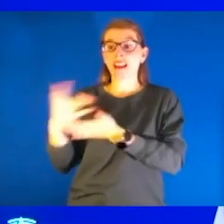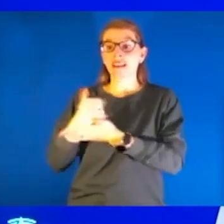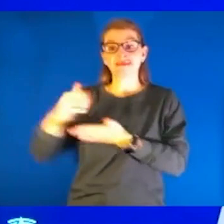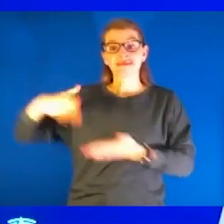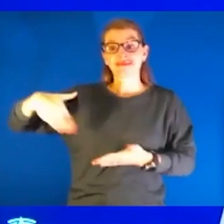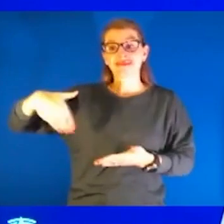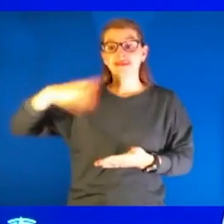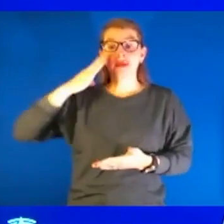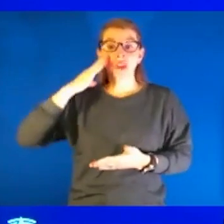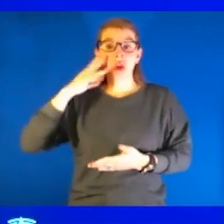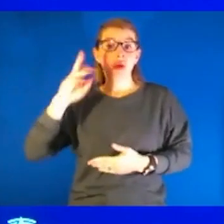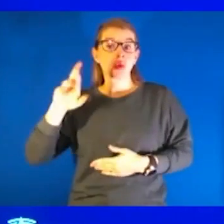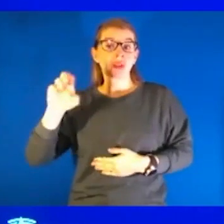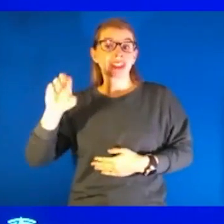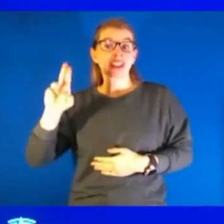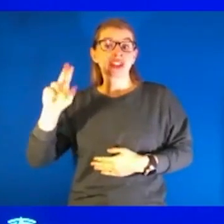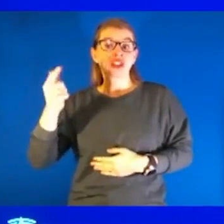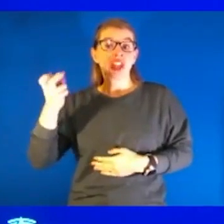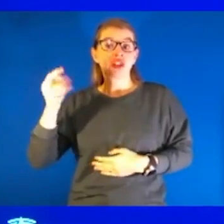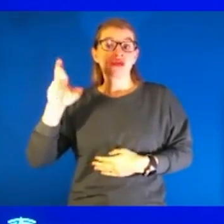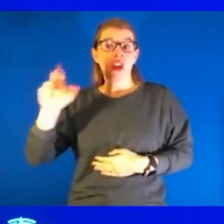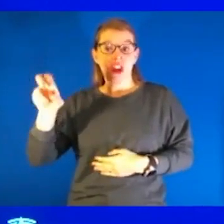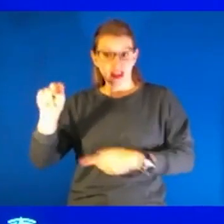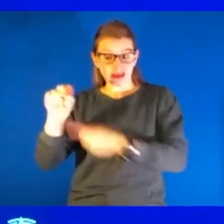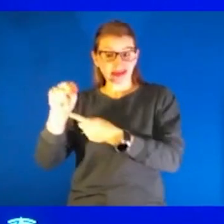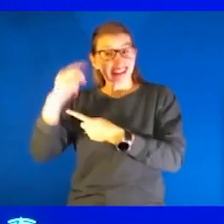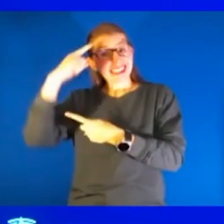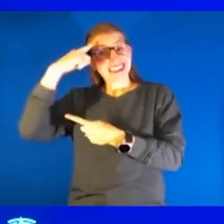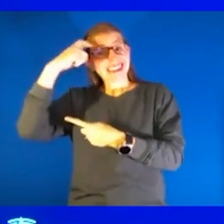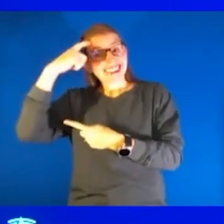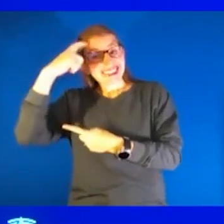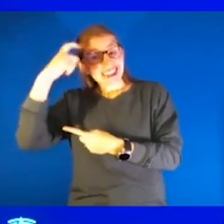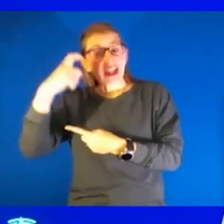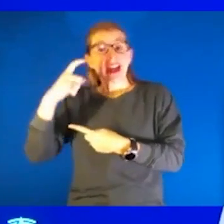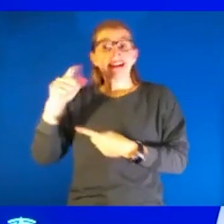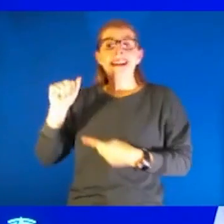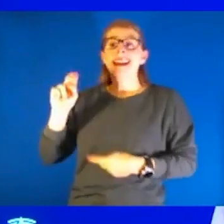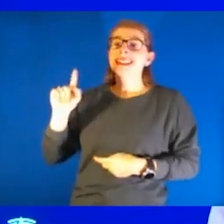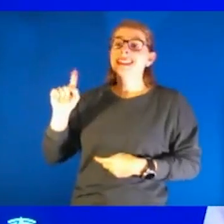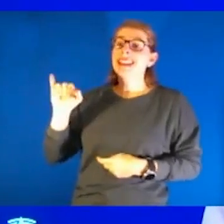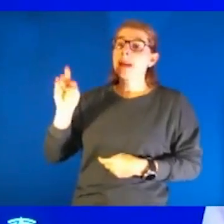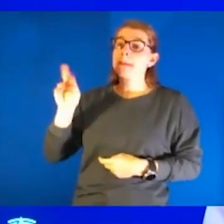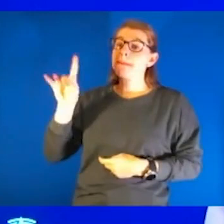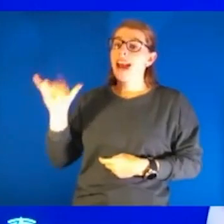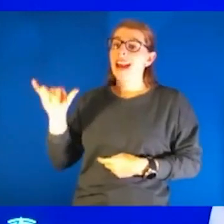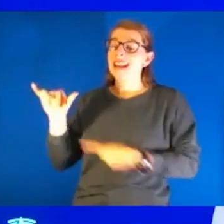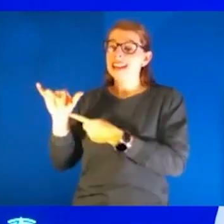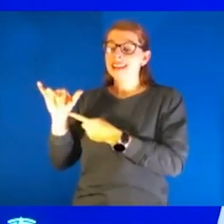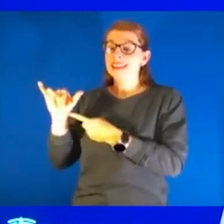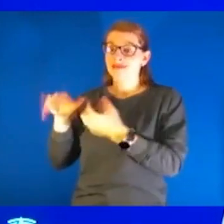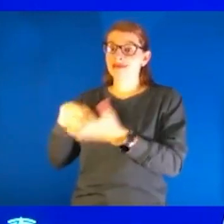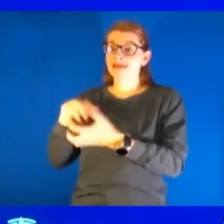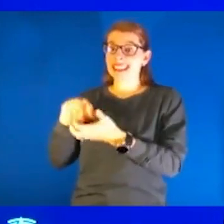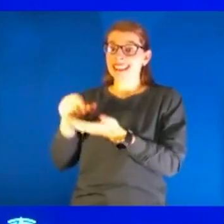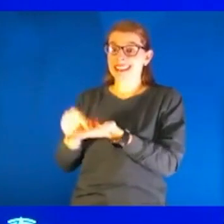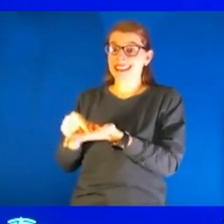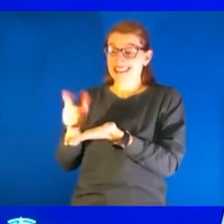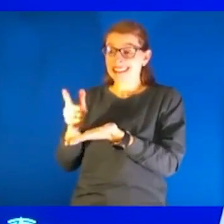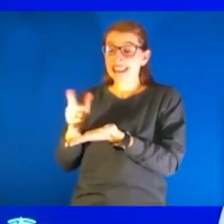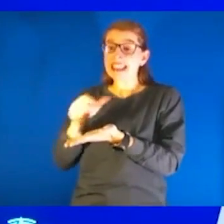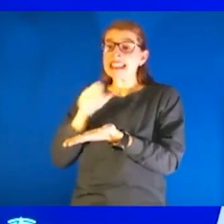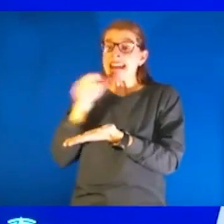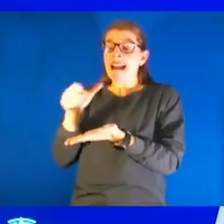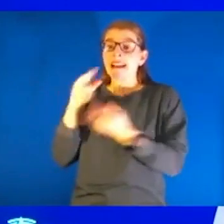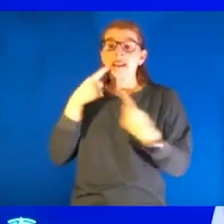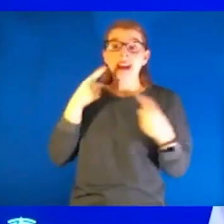said they suspect that their antibody cocktail will not be as effective. And Eli Lilly, and if you remember early on